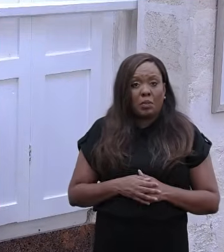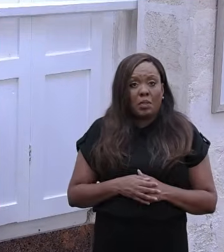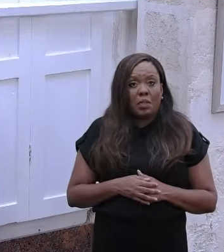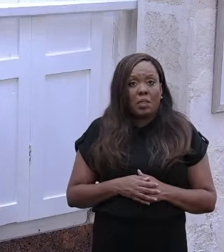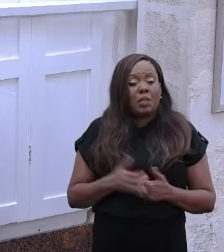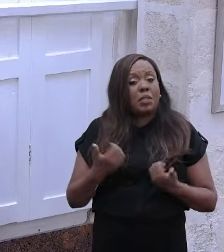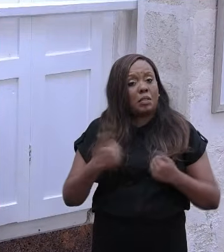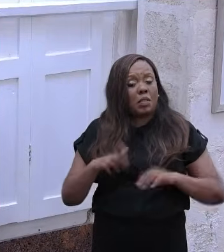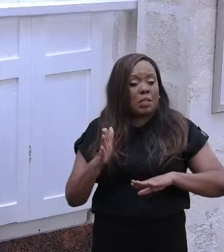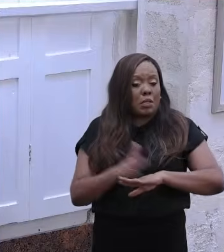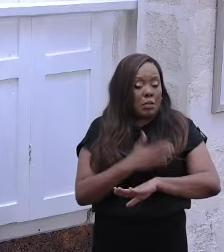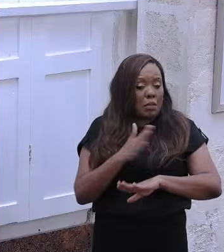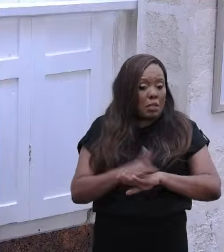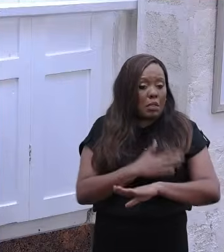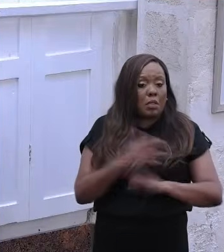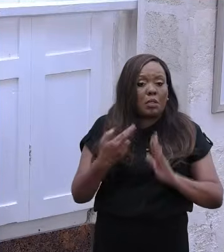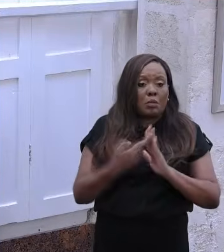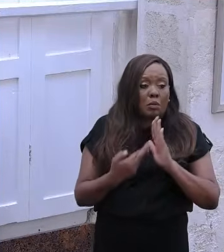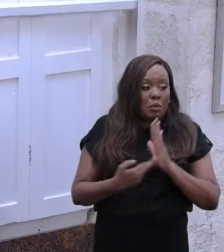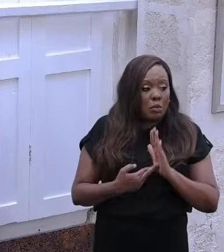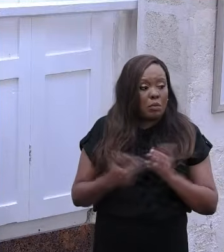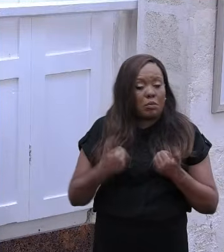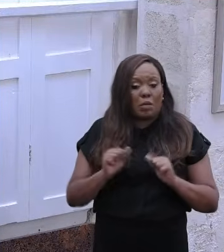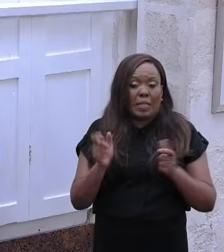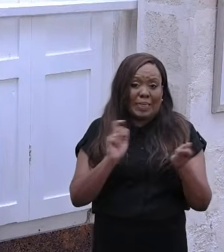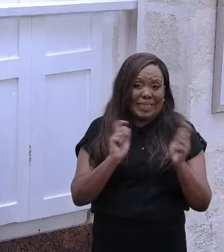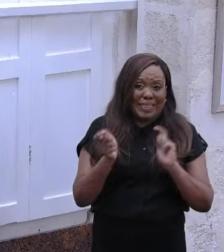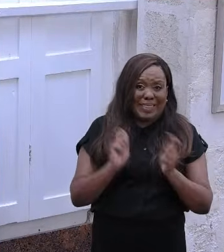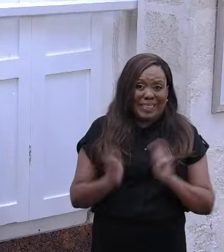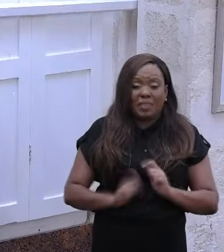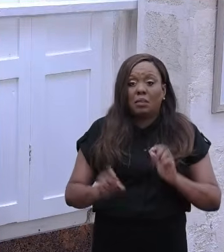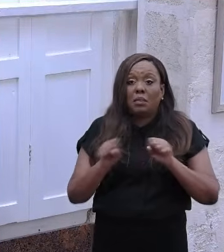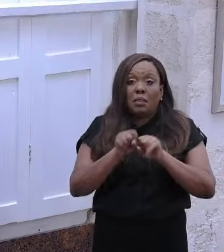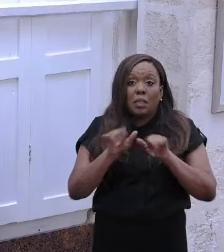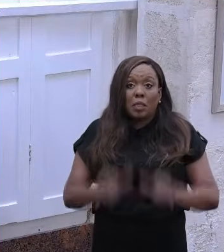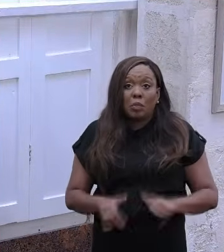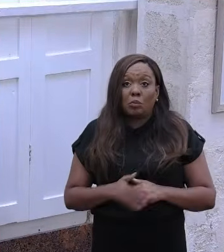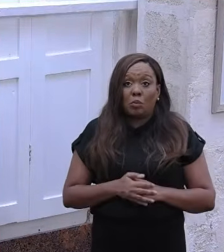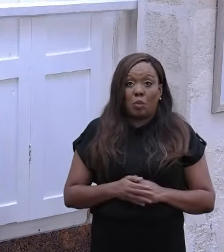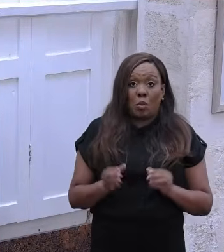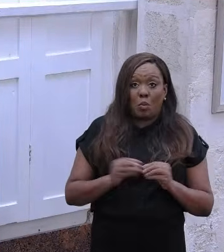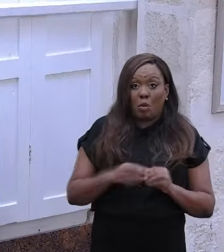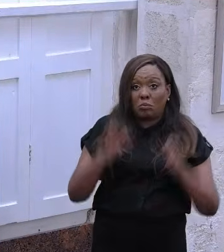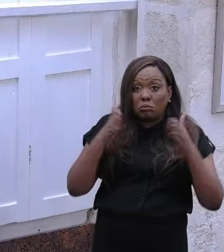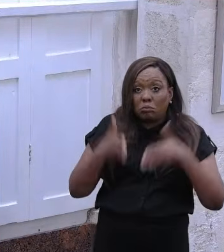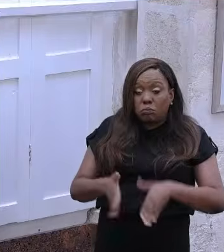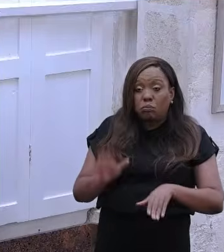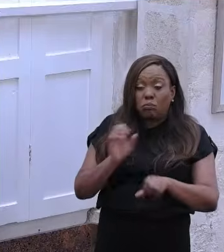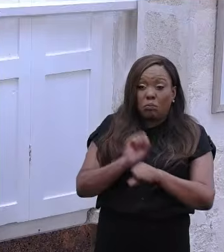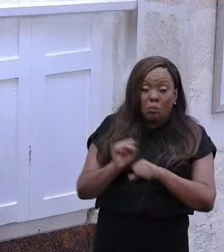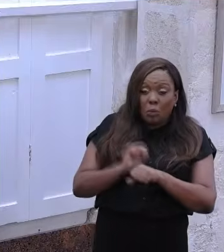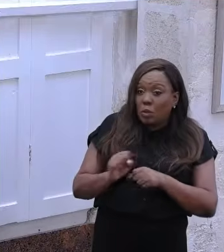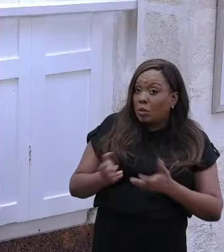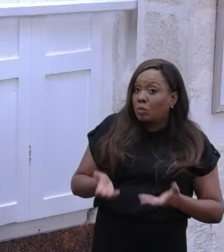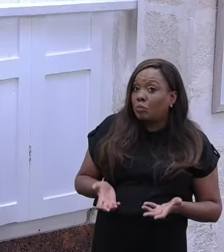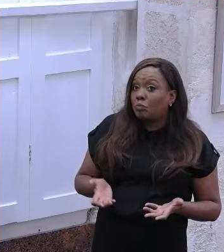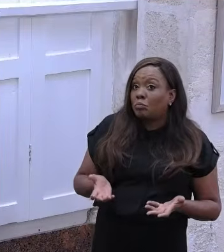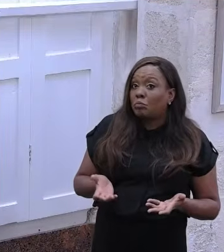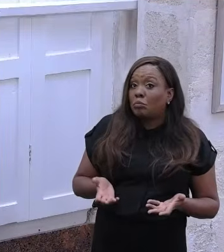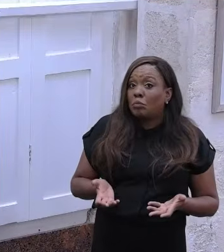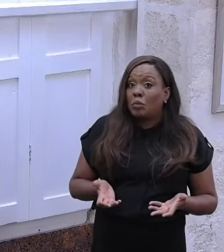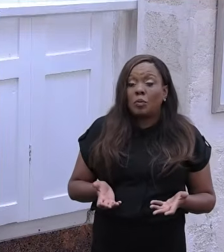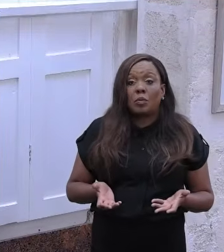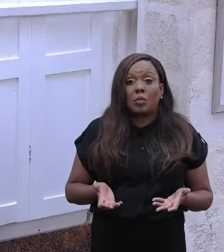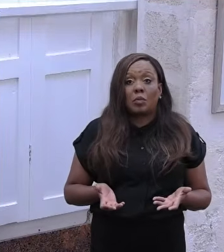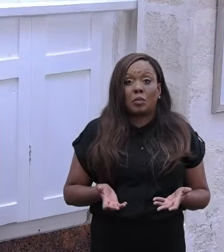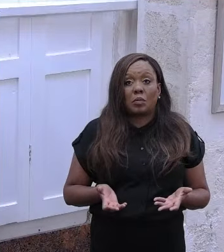upgrade the rules, change the systems, be more vigilant, have more due diligence, and so forth and so on. And any system you have is going to